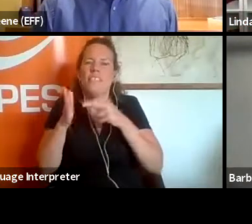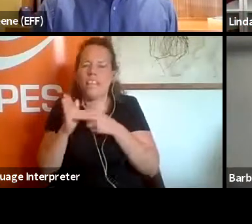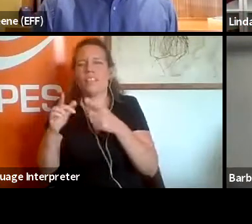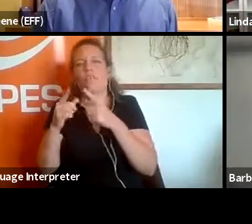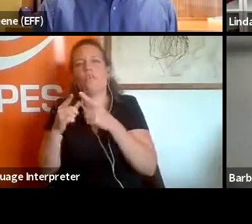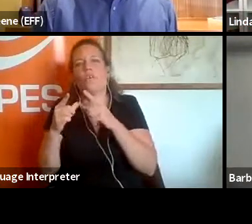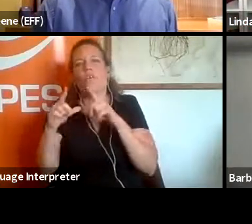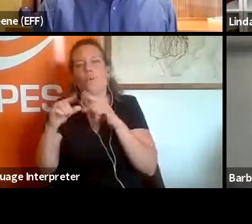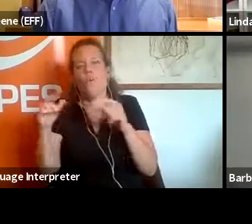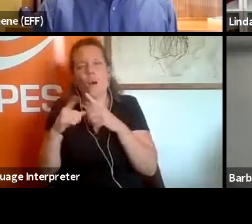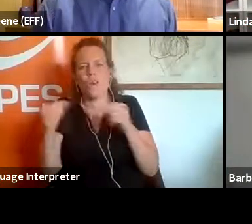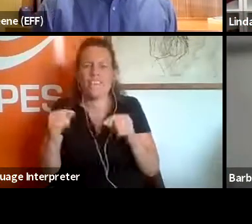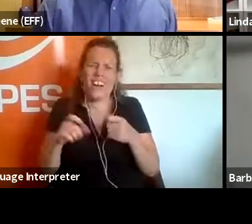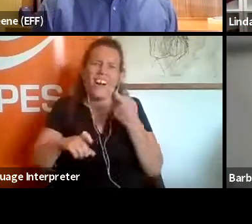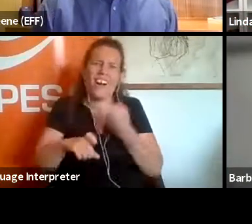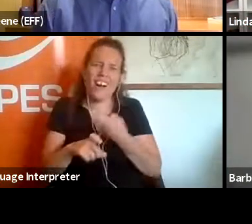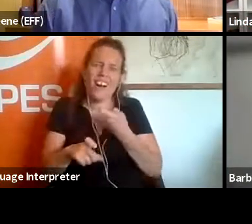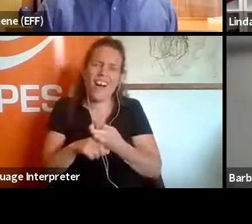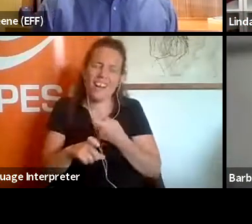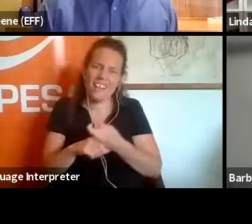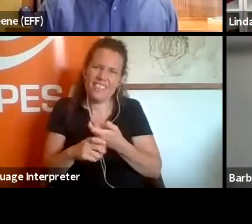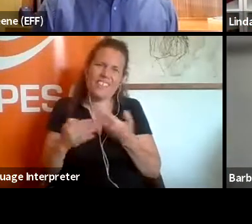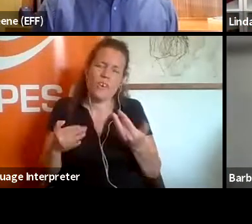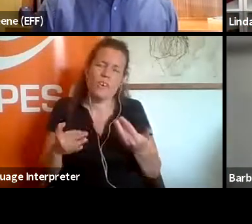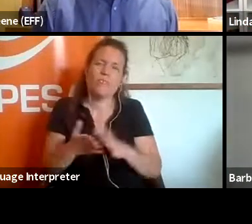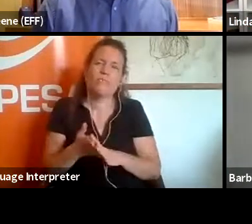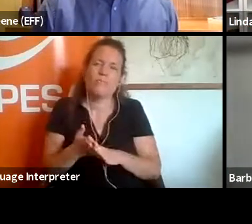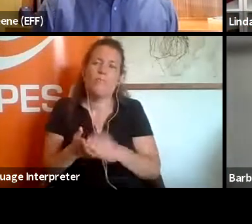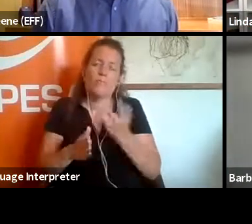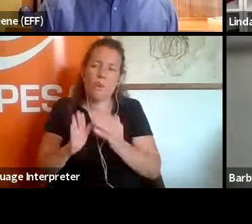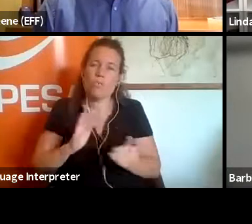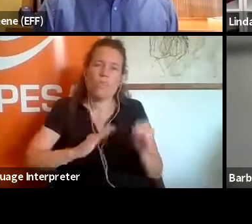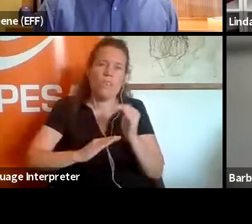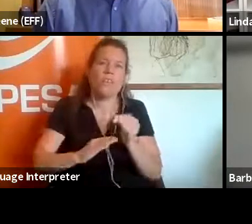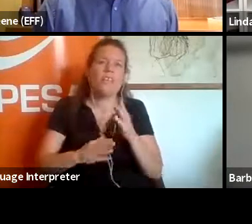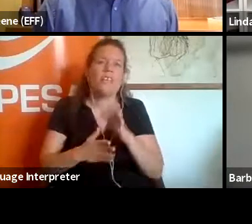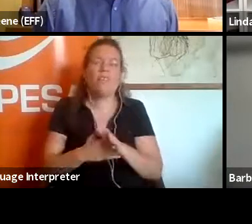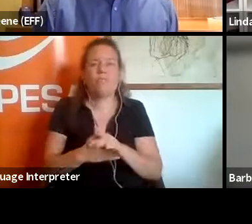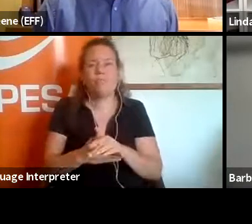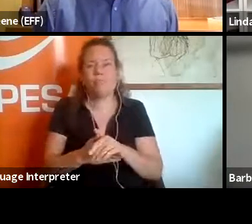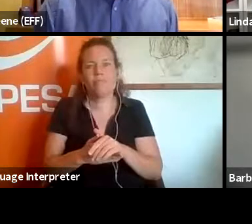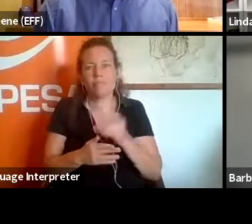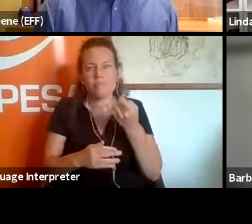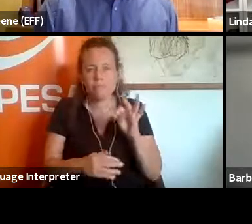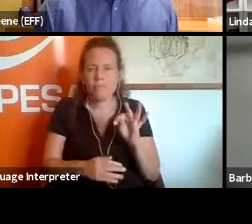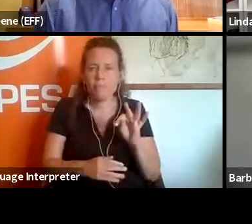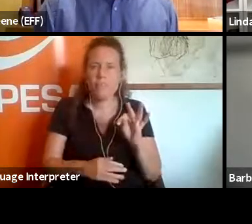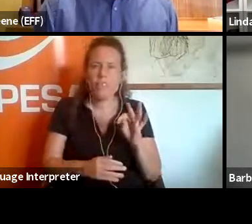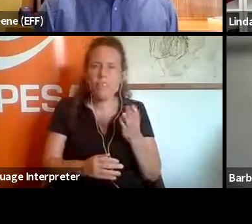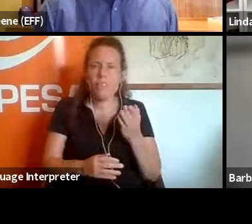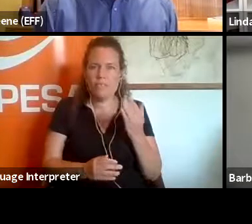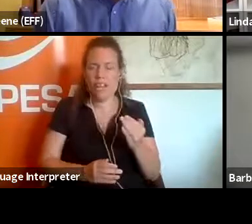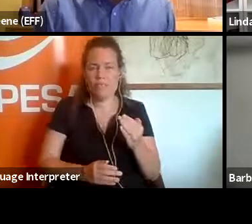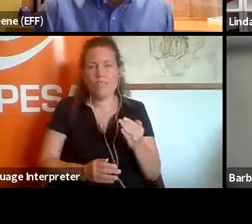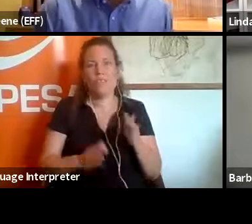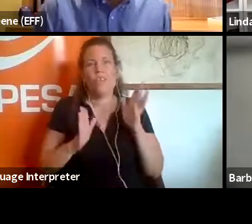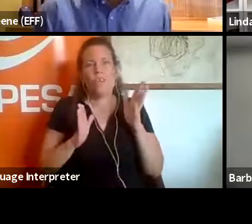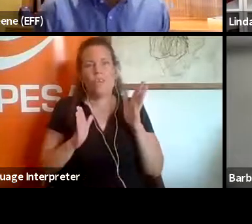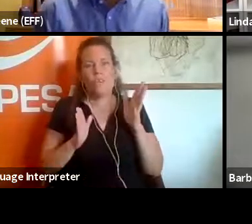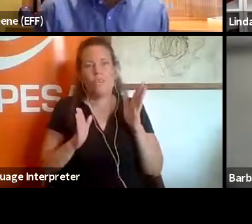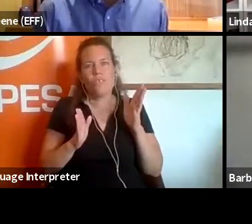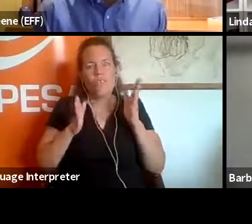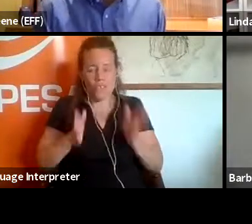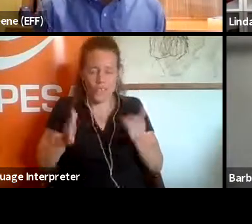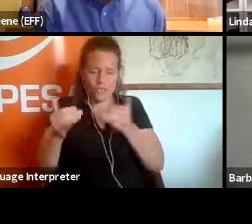dramatic. So it's often the worst when you have a toolkit on a digital rights matter and then you need another toolkit to explain that